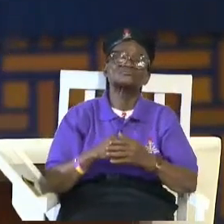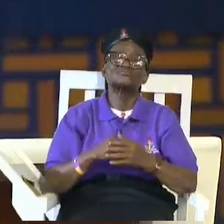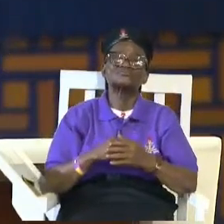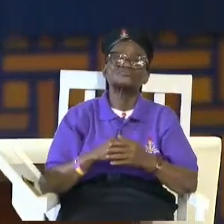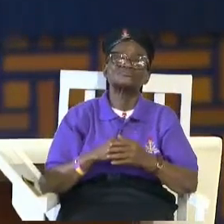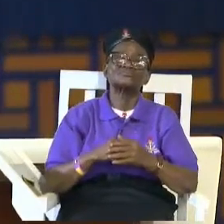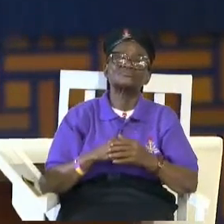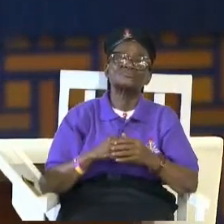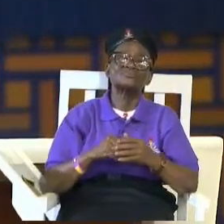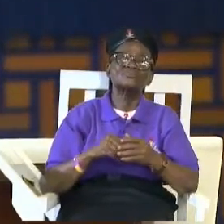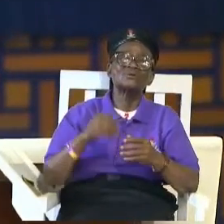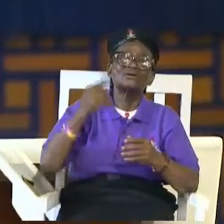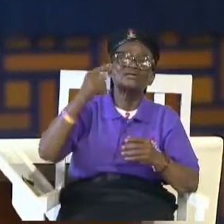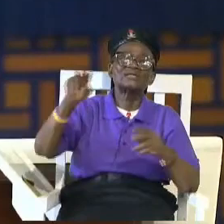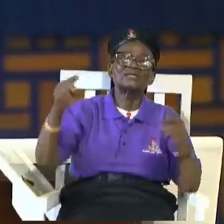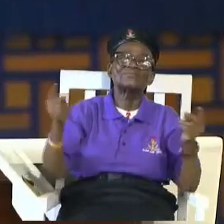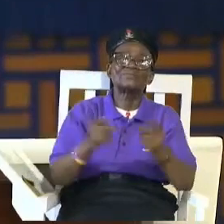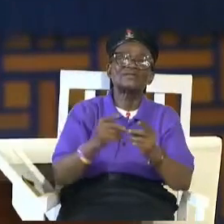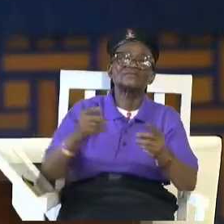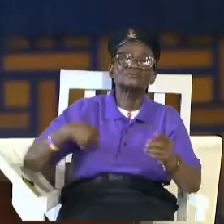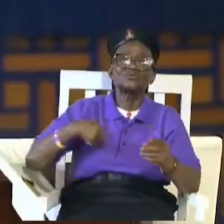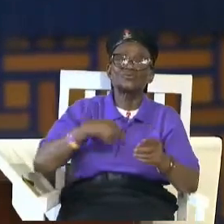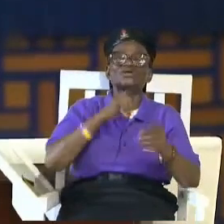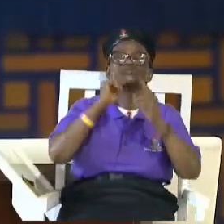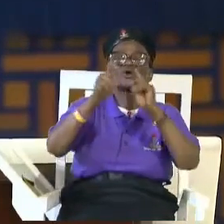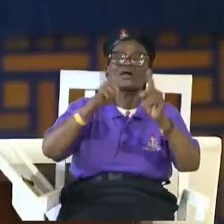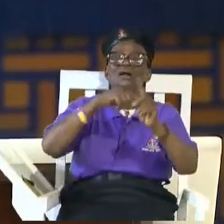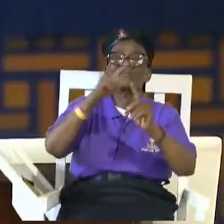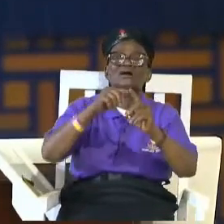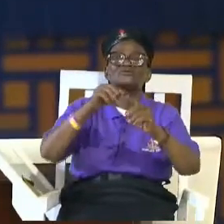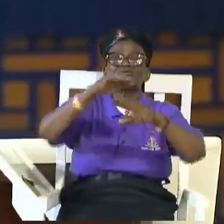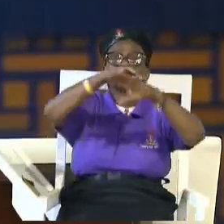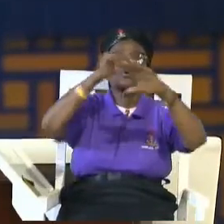May the place we are talking about called heaven,